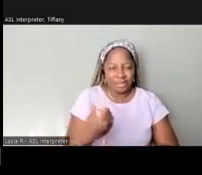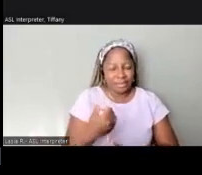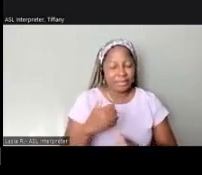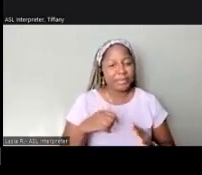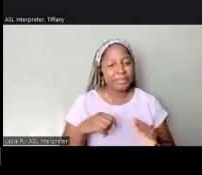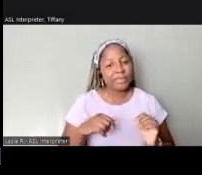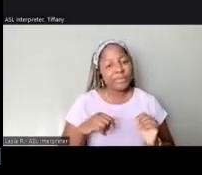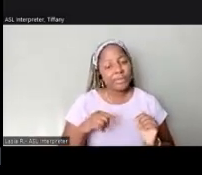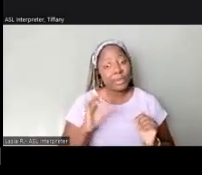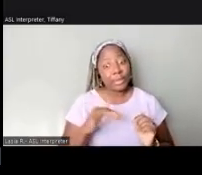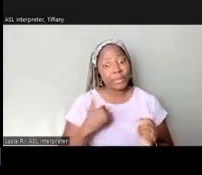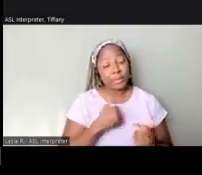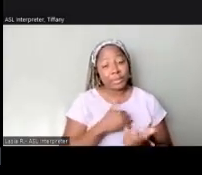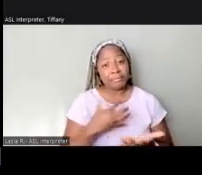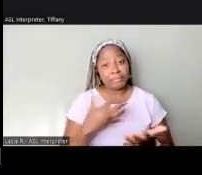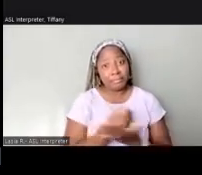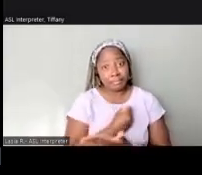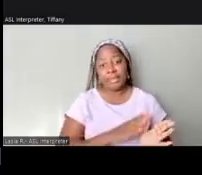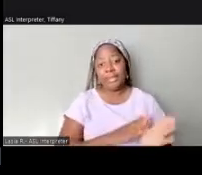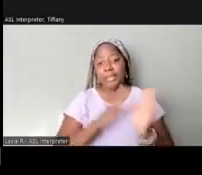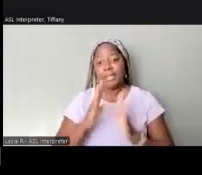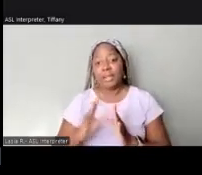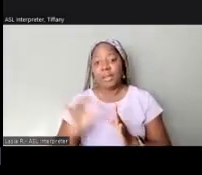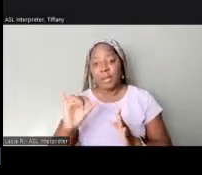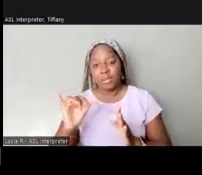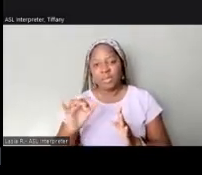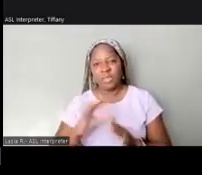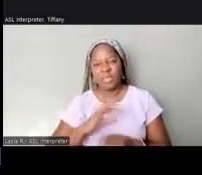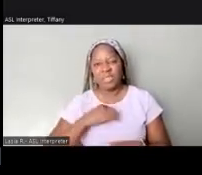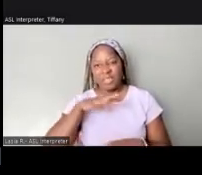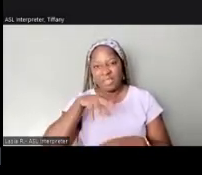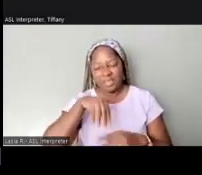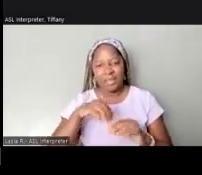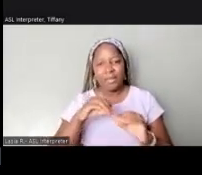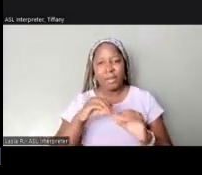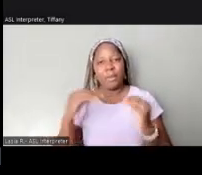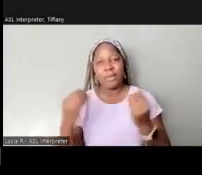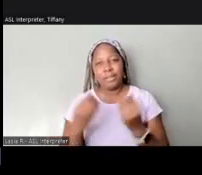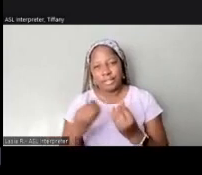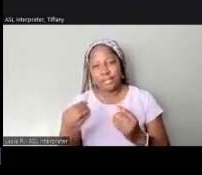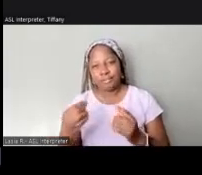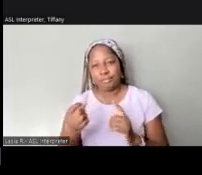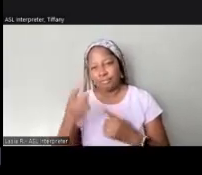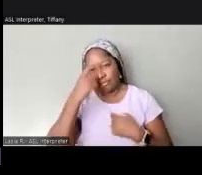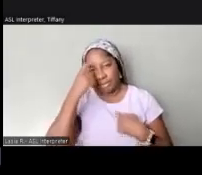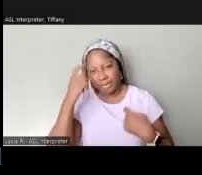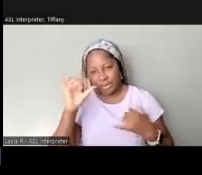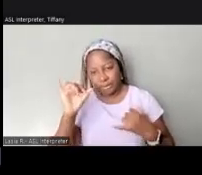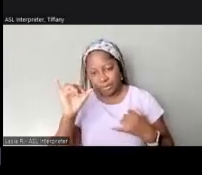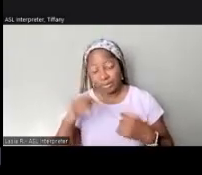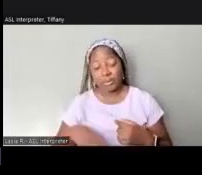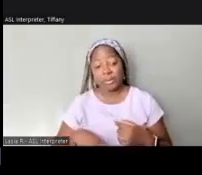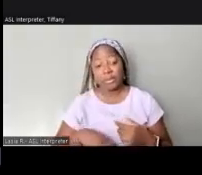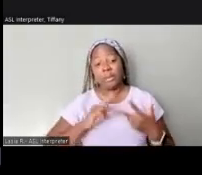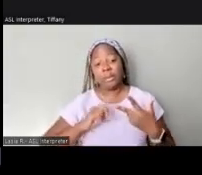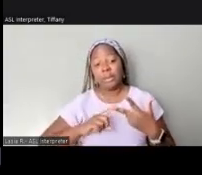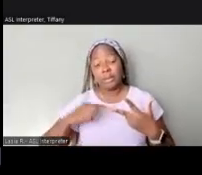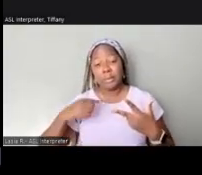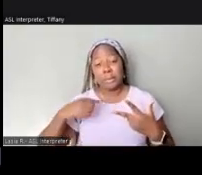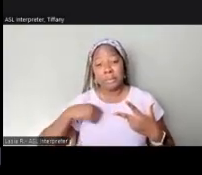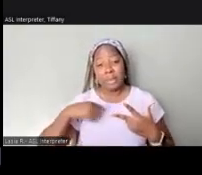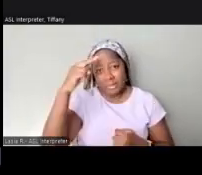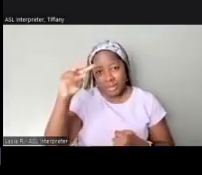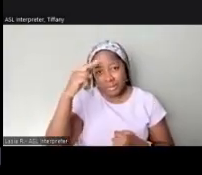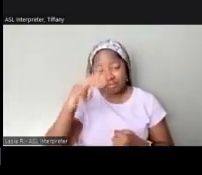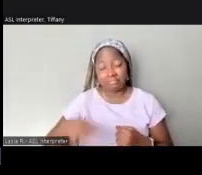a survivor of organizational trauma and abuse. I'm also the granddaughter of Mexican immigrants. I identify as a cis